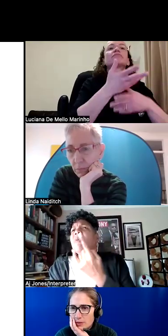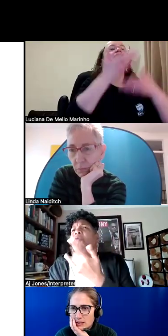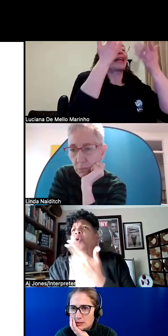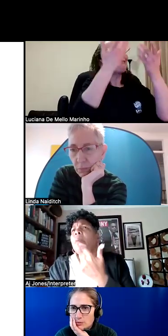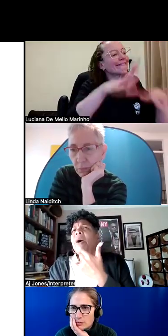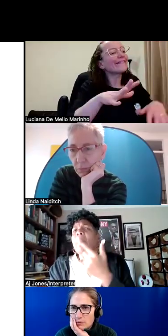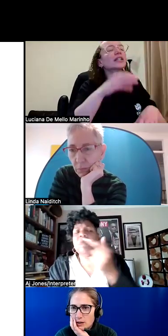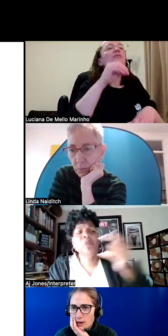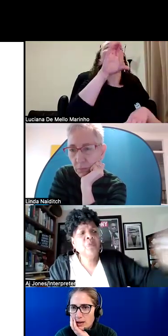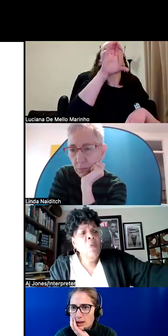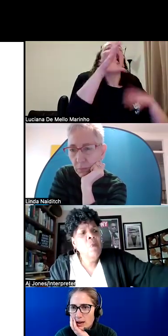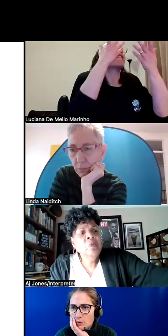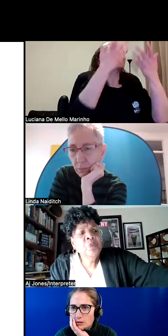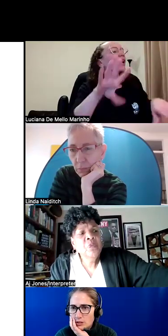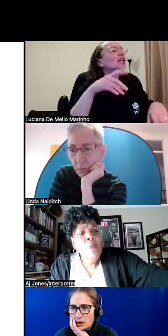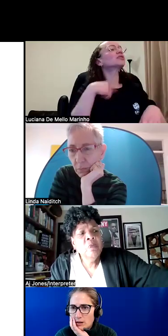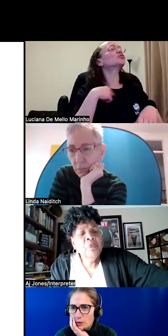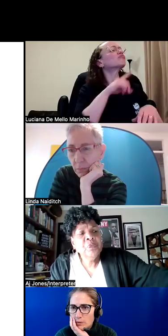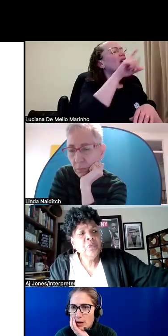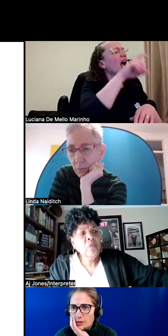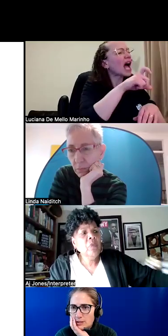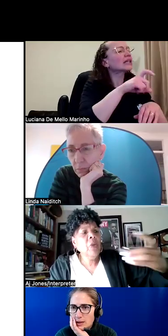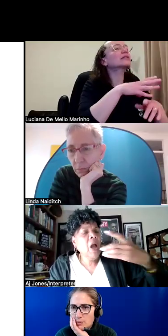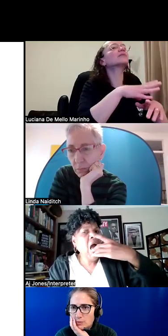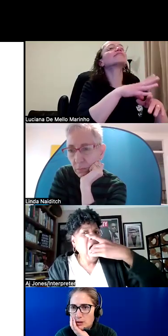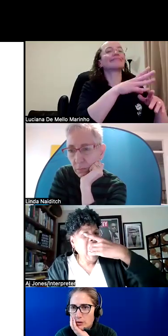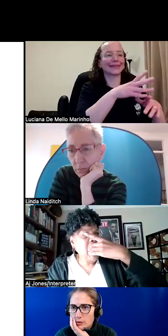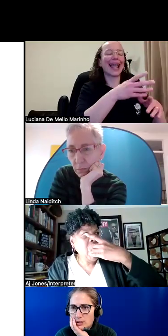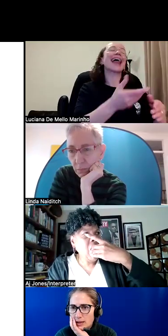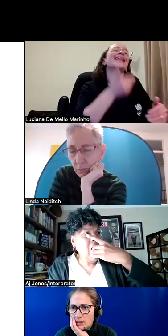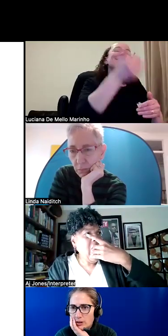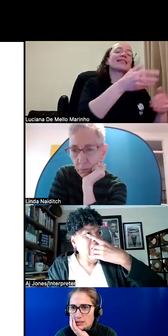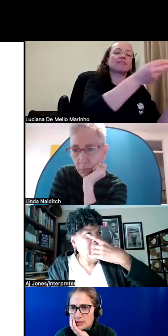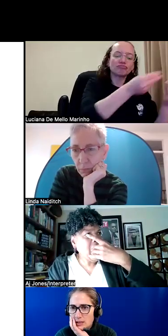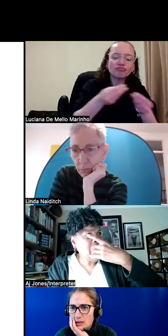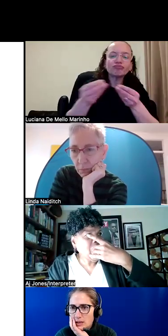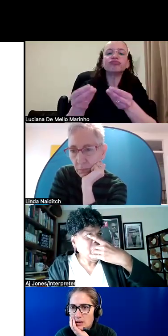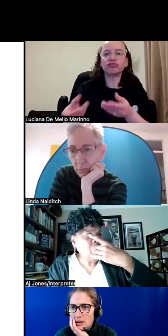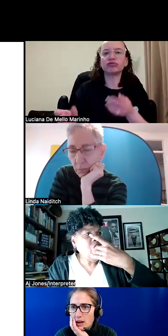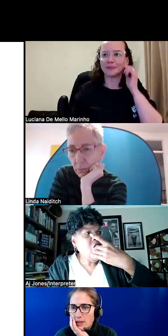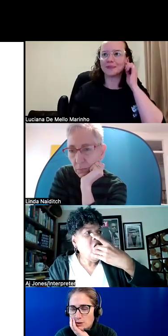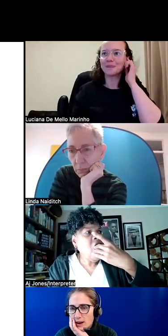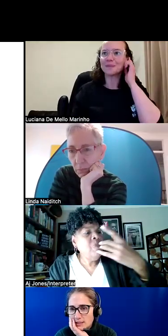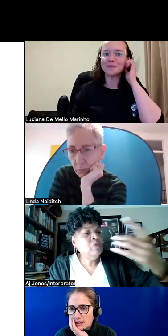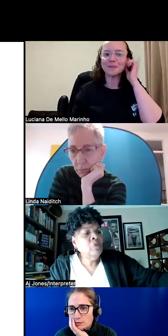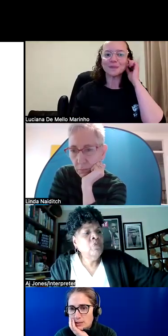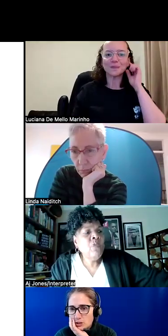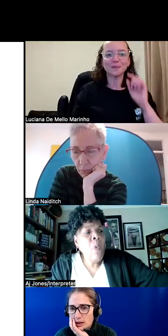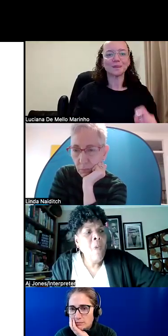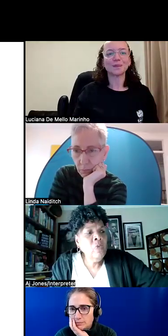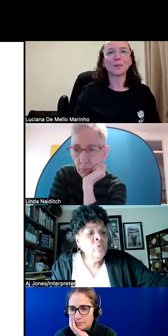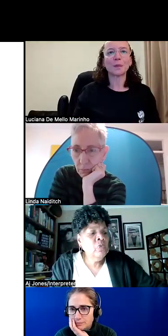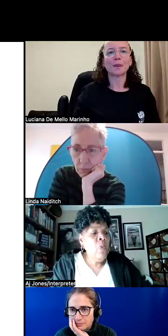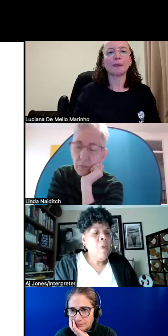about this. Would you mind reiterating again when you're done, when their mouth is able to be closed and they can look and see? And then you pass that information